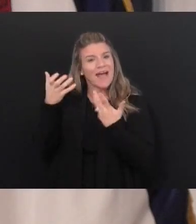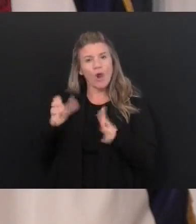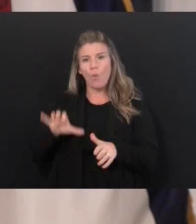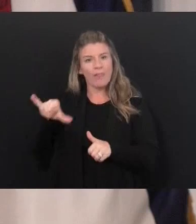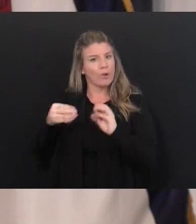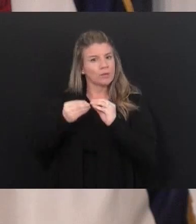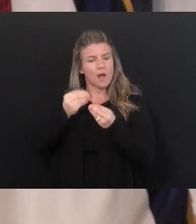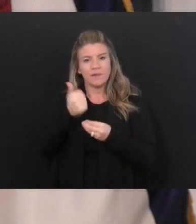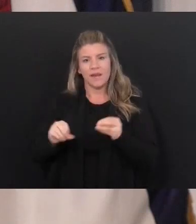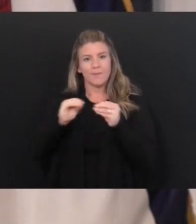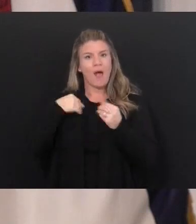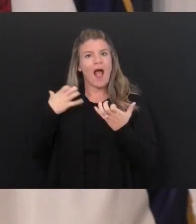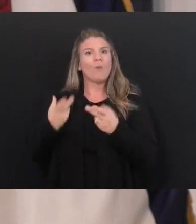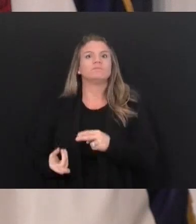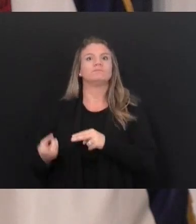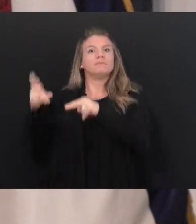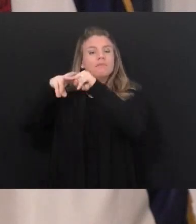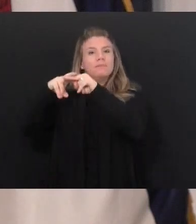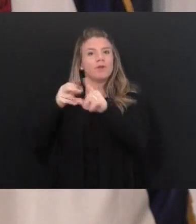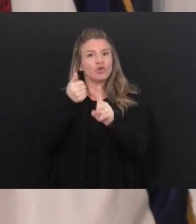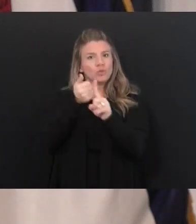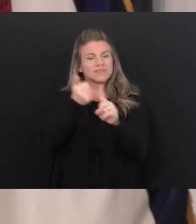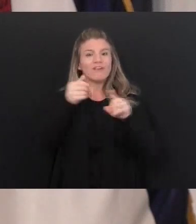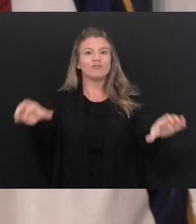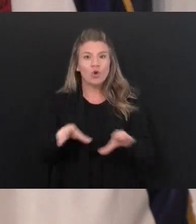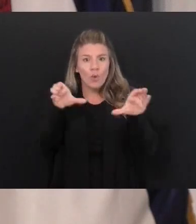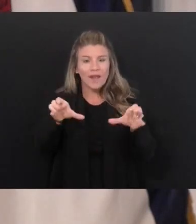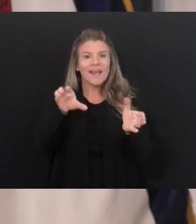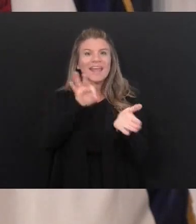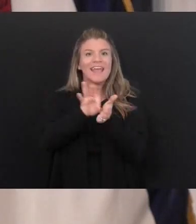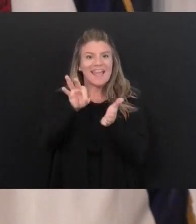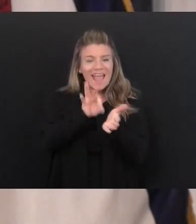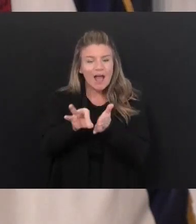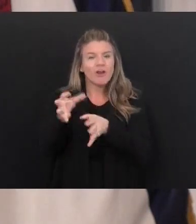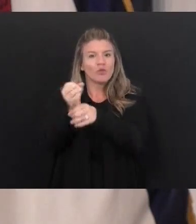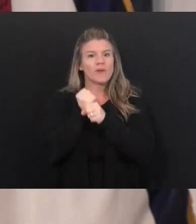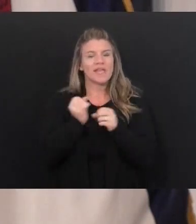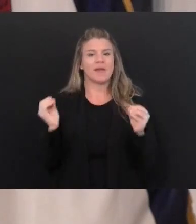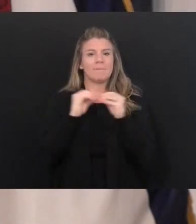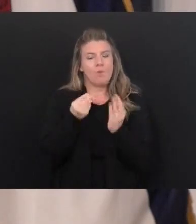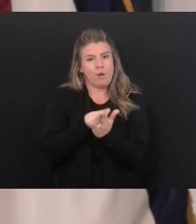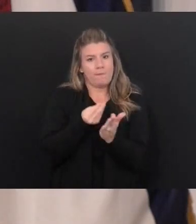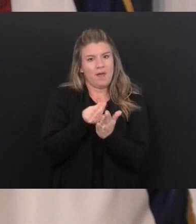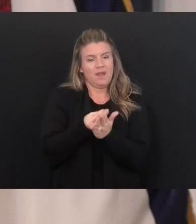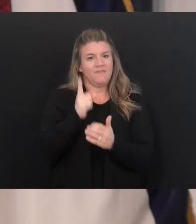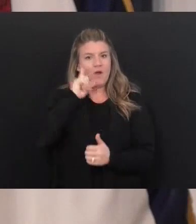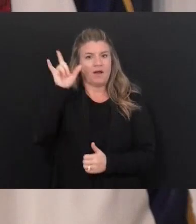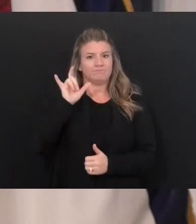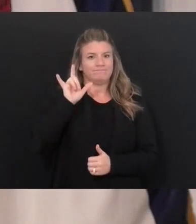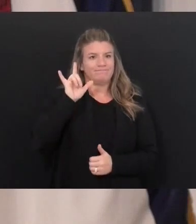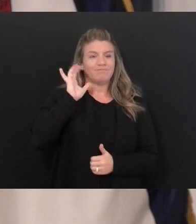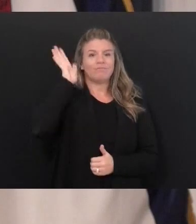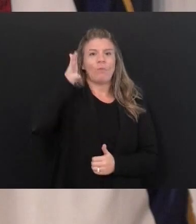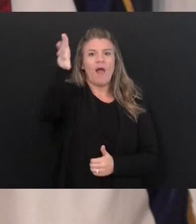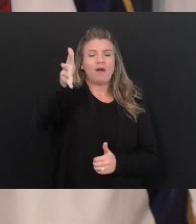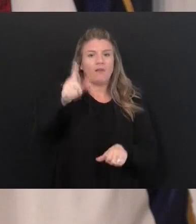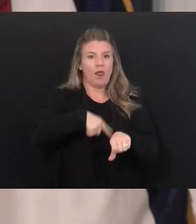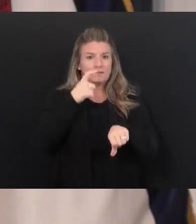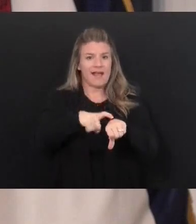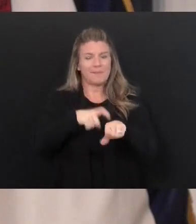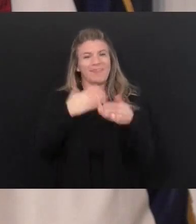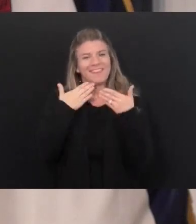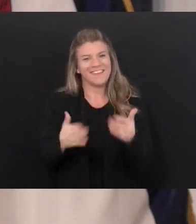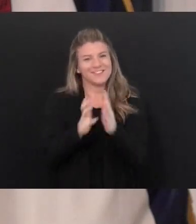show yourself how good you are right there. Get counted, and it'll bring more dollars into us for a long, long, long time to come. Thank you